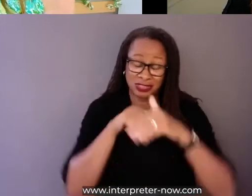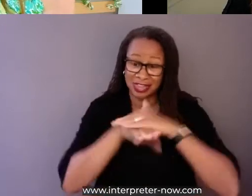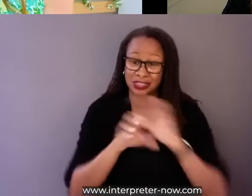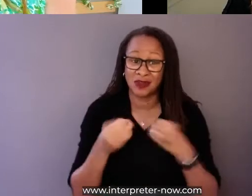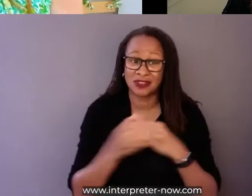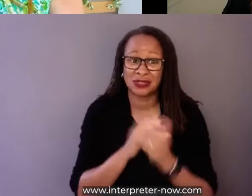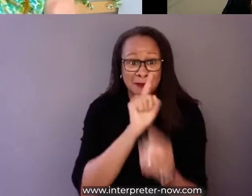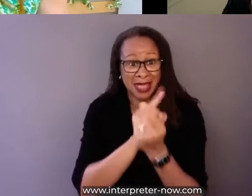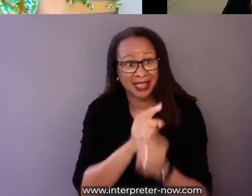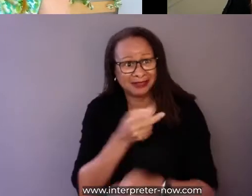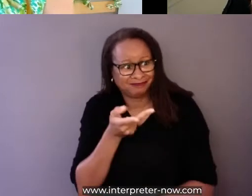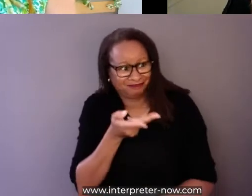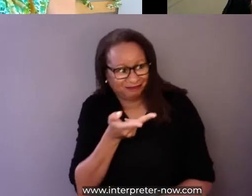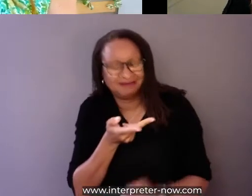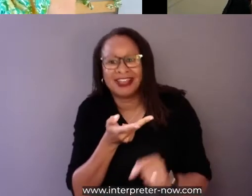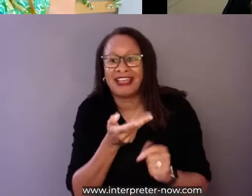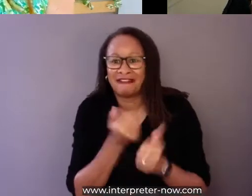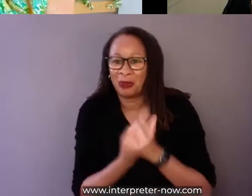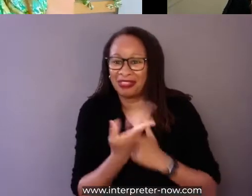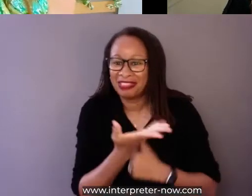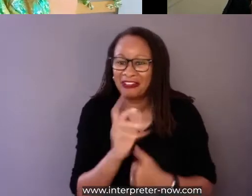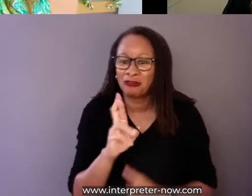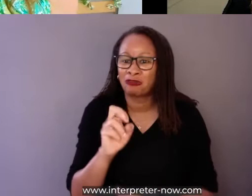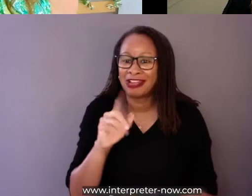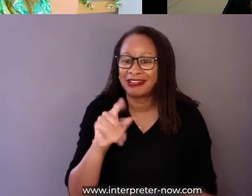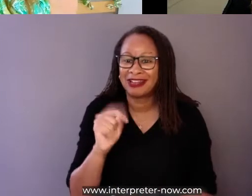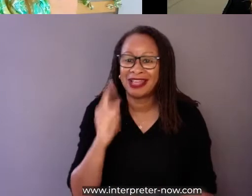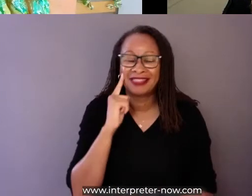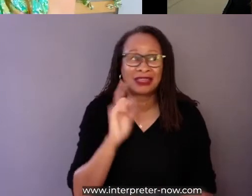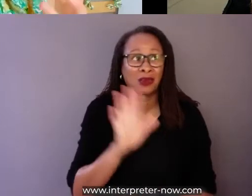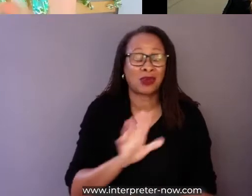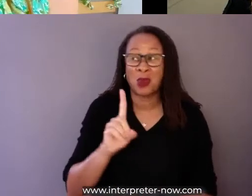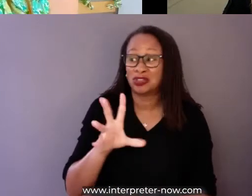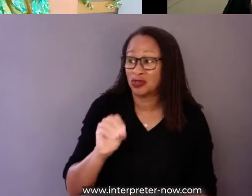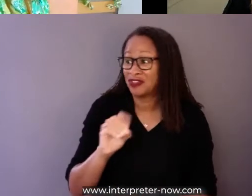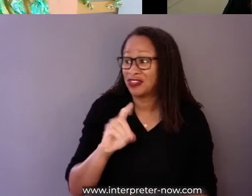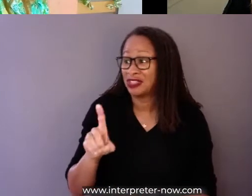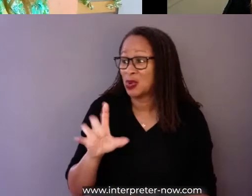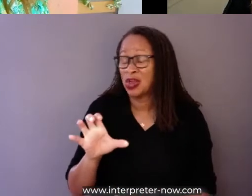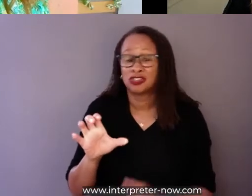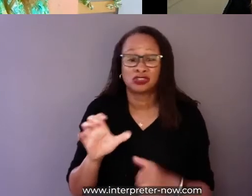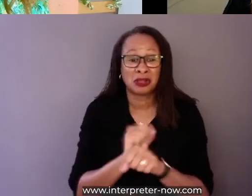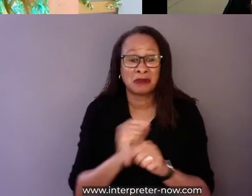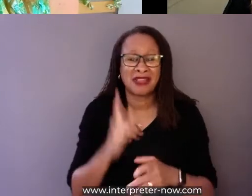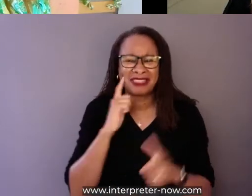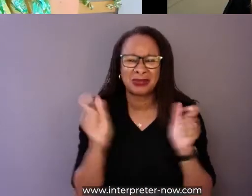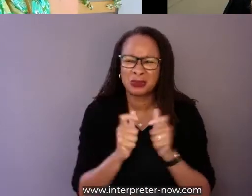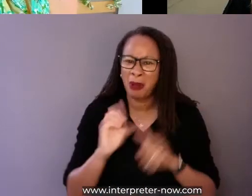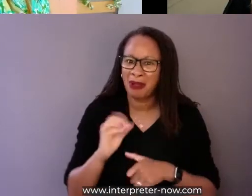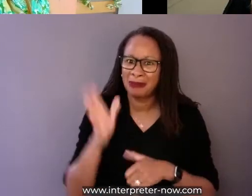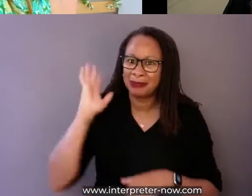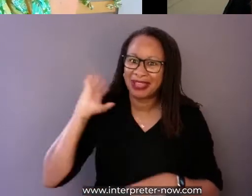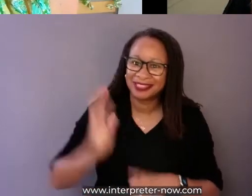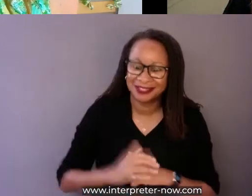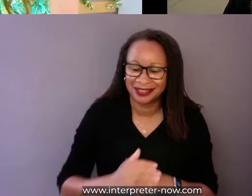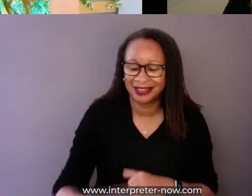Like, I think there were maybe 100, 150 employees at the time. It was a small company at the time. So